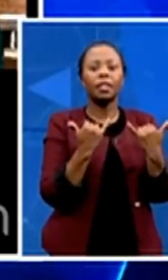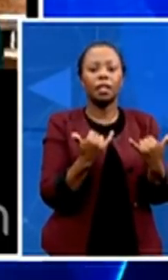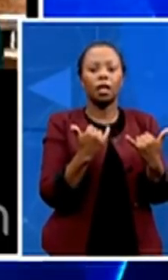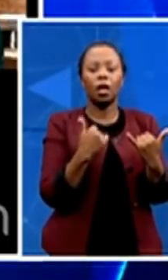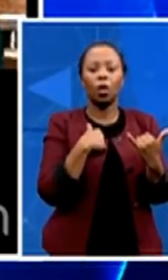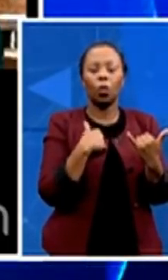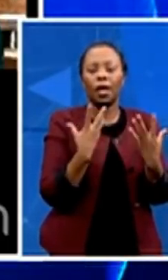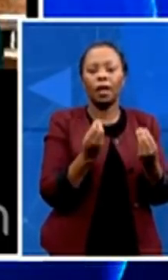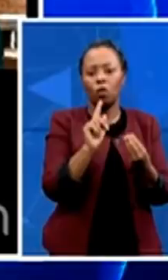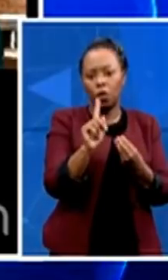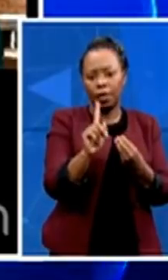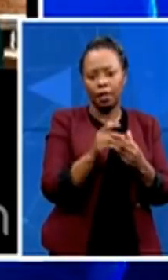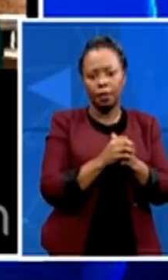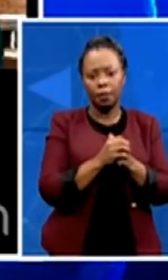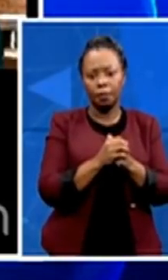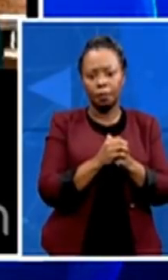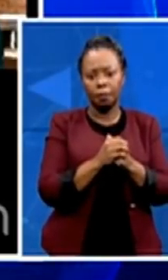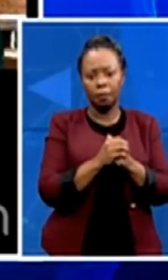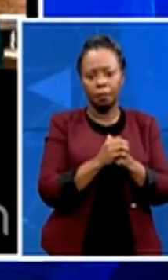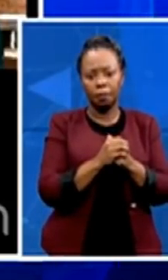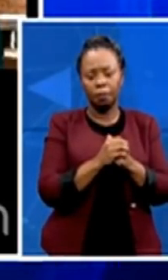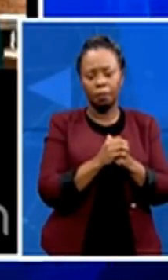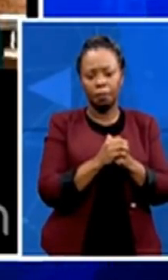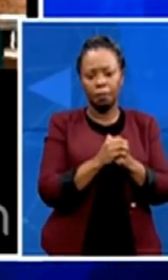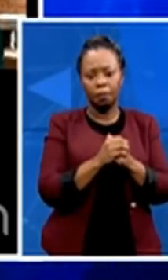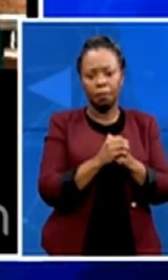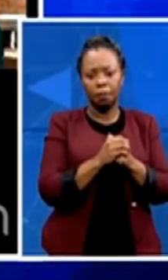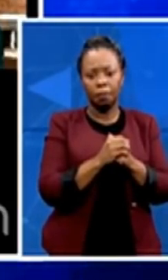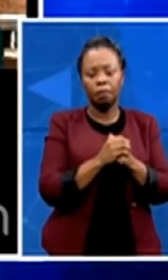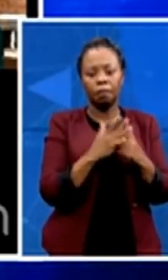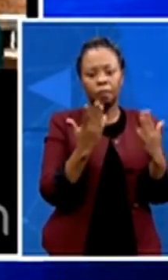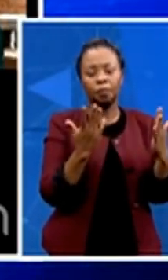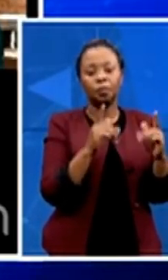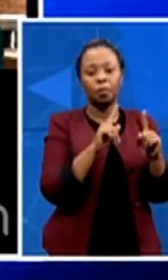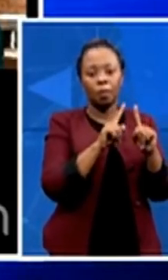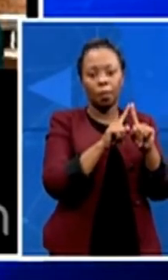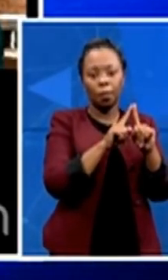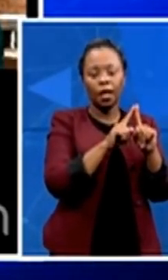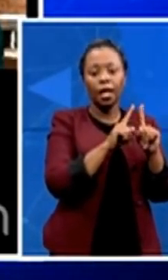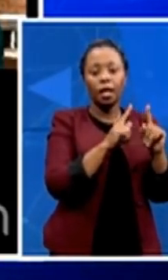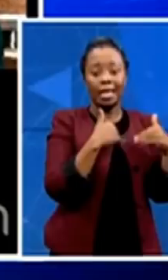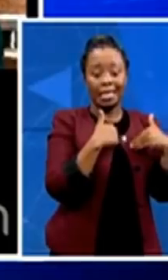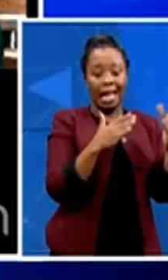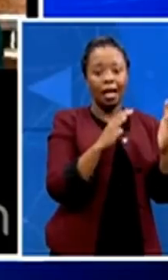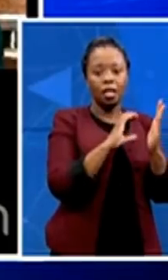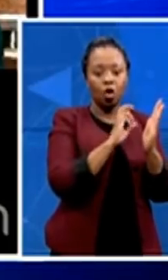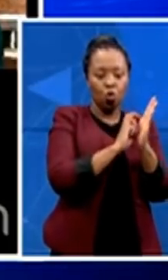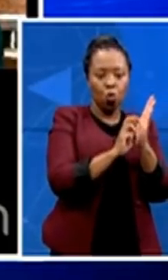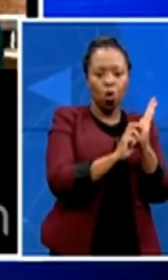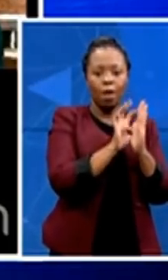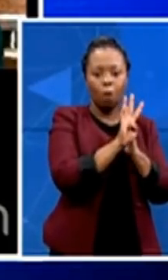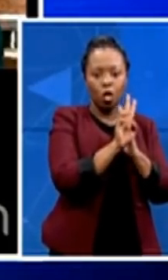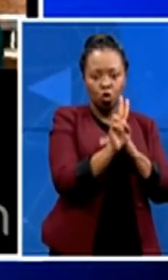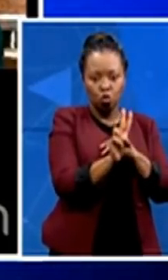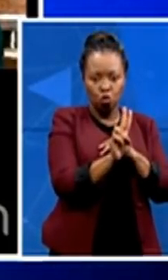is, if we go, let's start on the first base, then Rule 42. What we are saying is